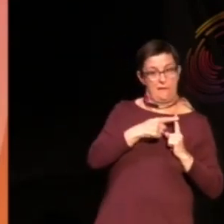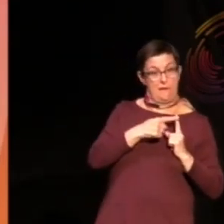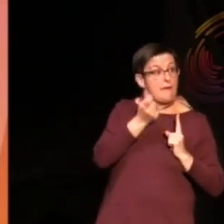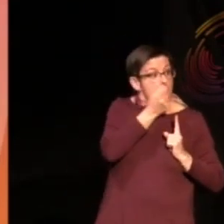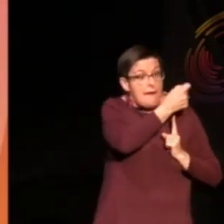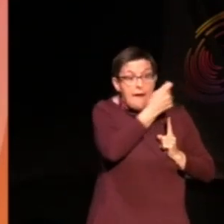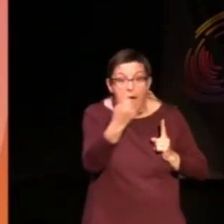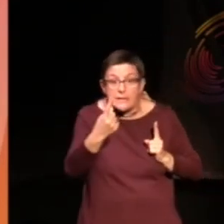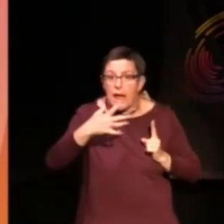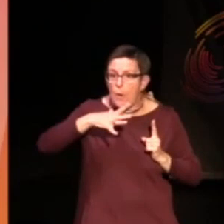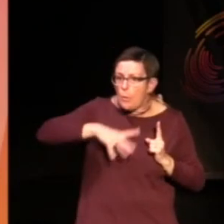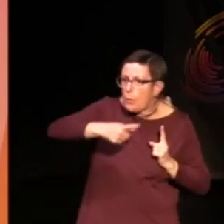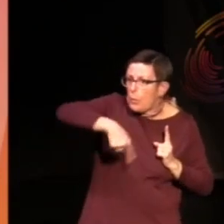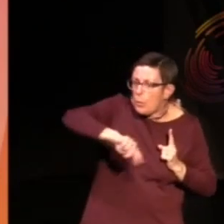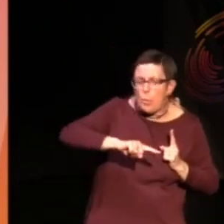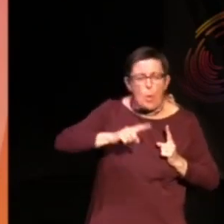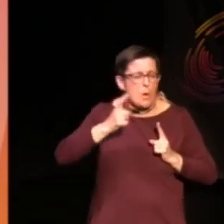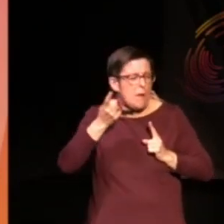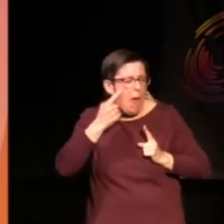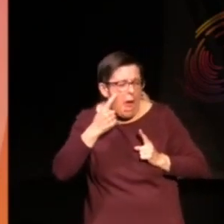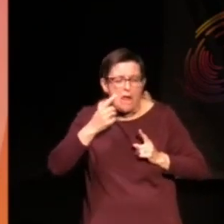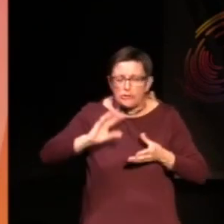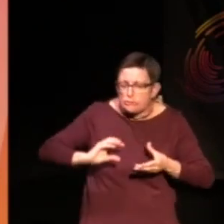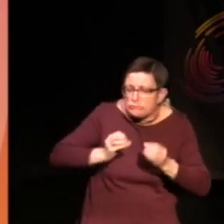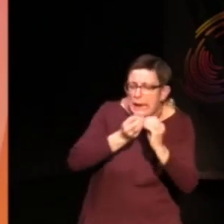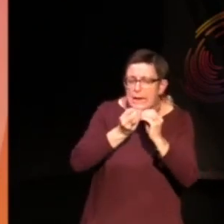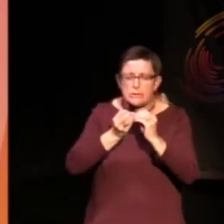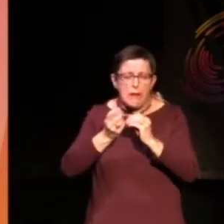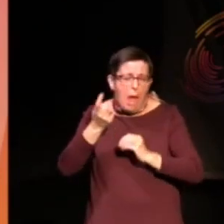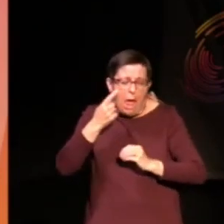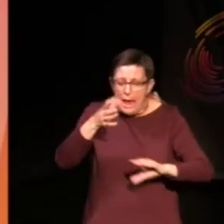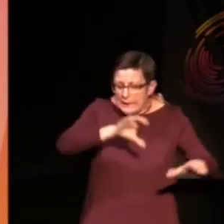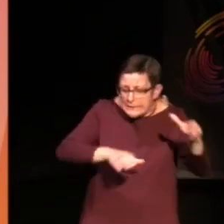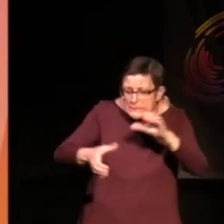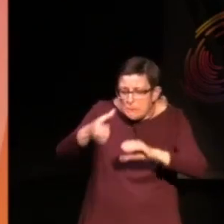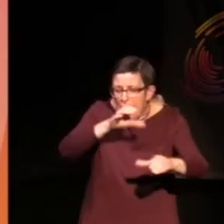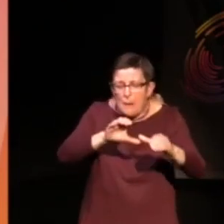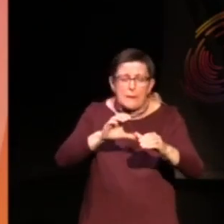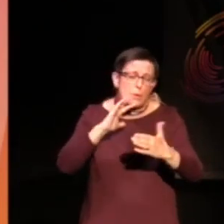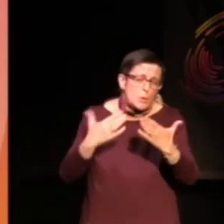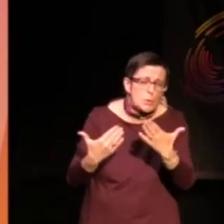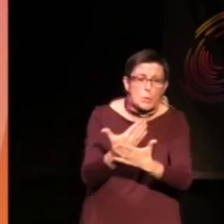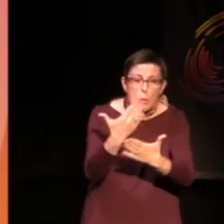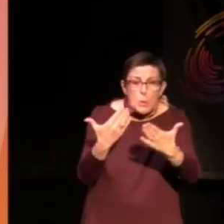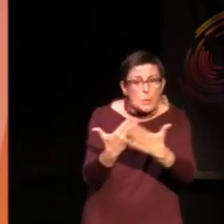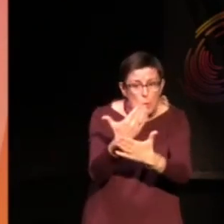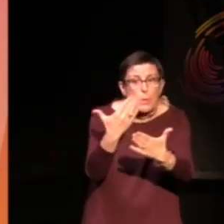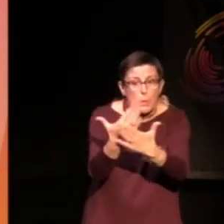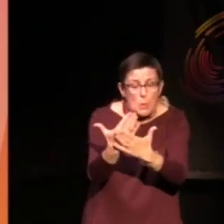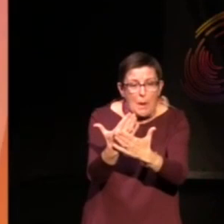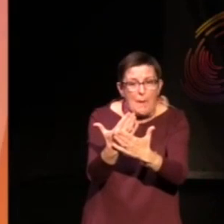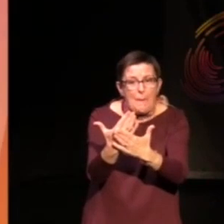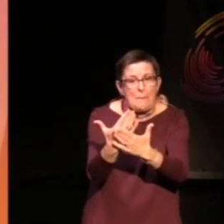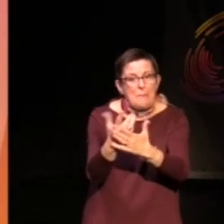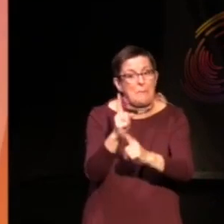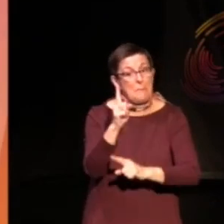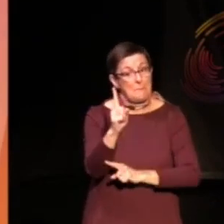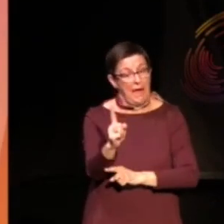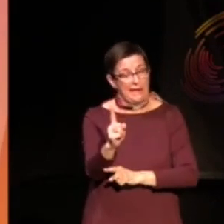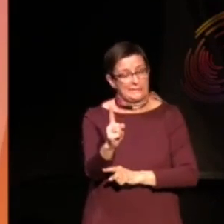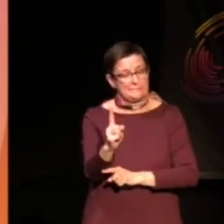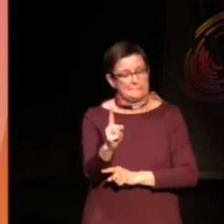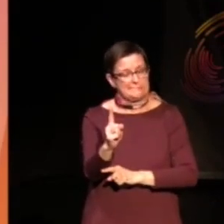for innovation, experimentation, and endless novelty, but he also feared the dark side